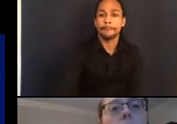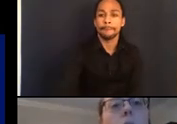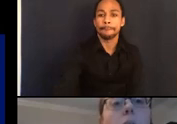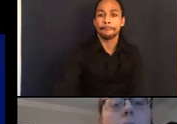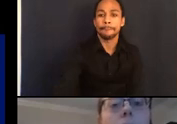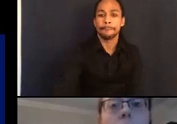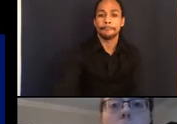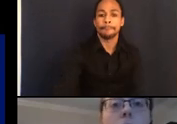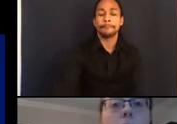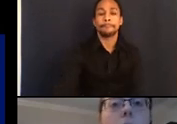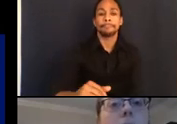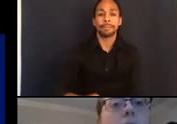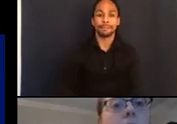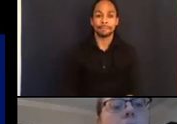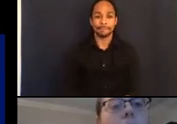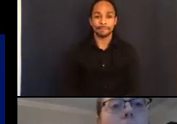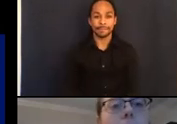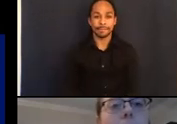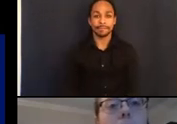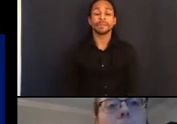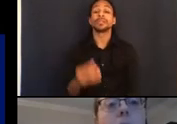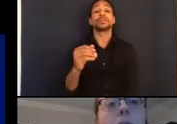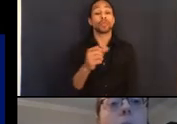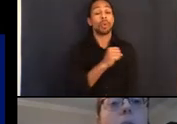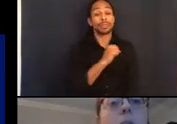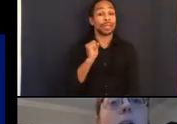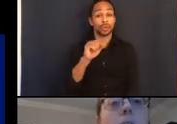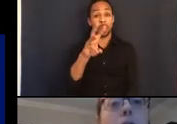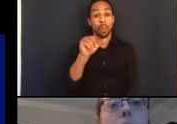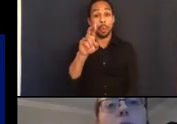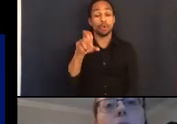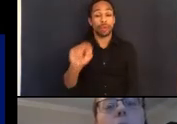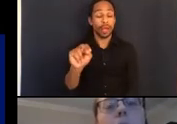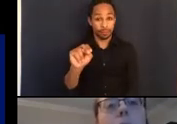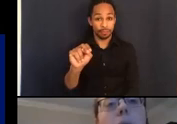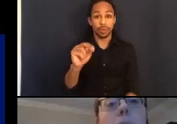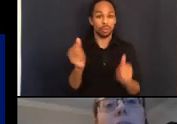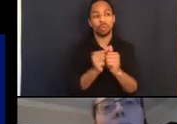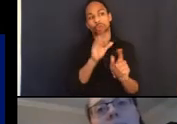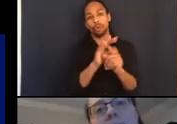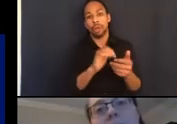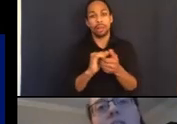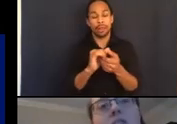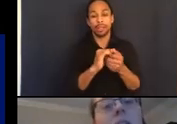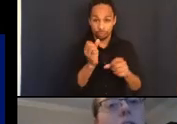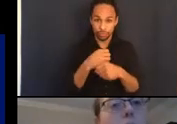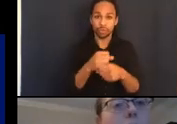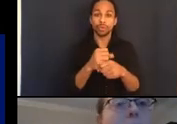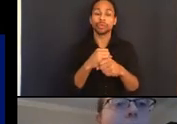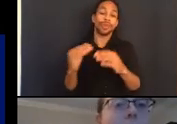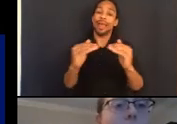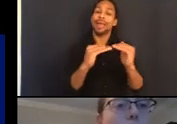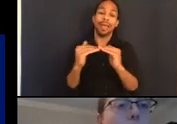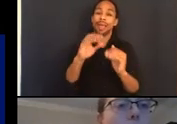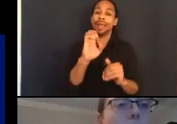Senator Warren, along with some of her Senate colleagues and a number of House colleagues as well, introduced the Equitable Data Collection and Disclosure